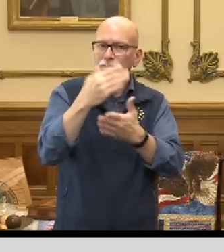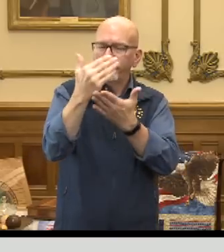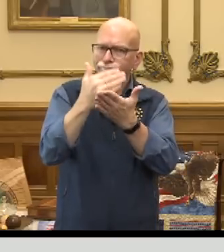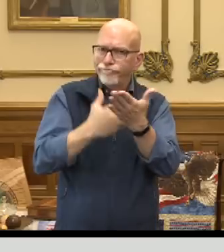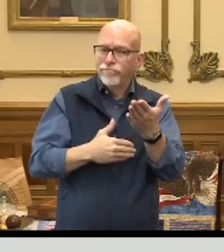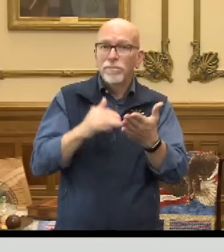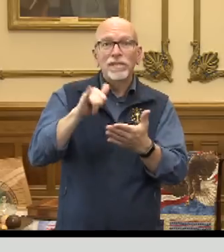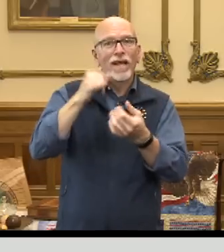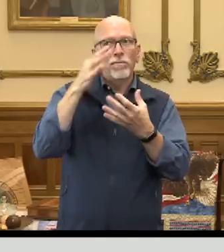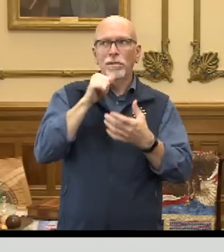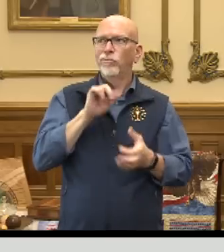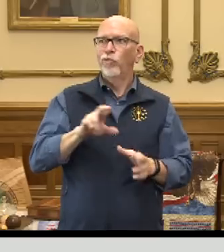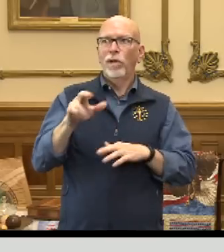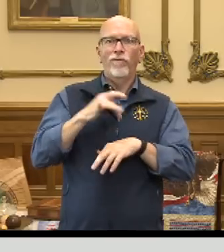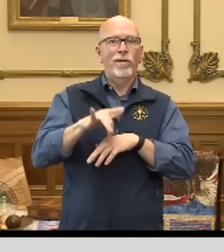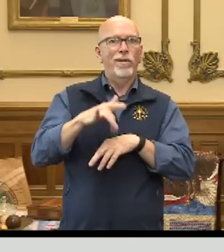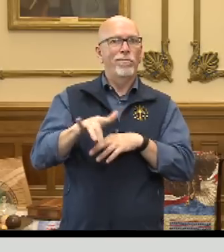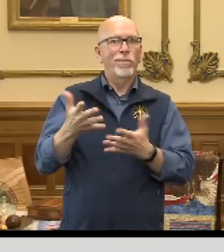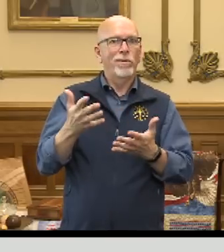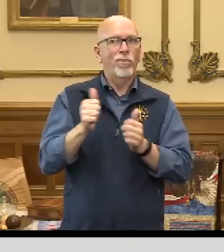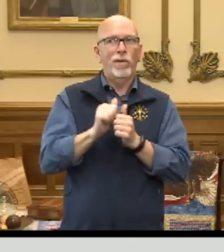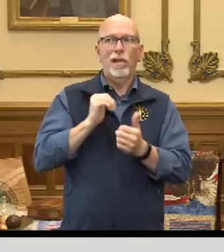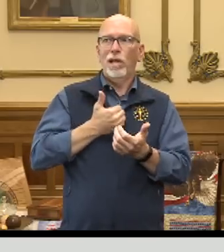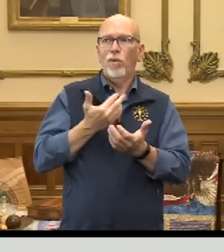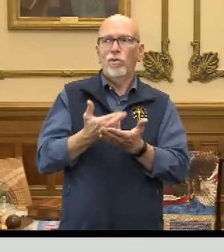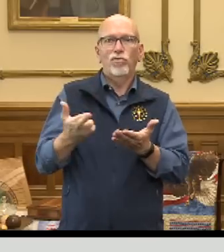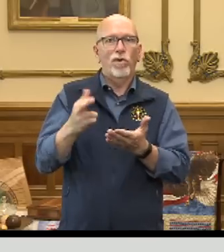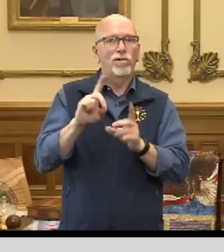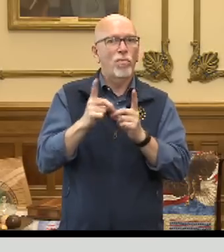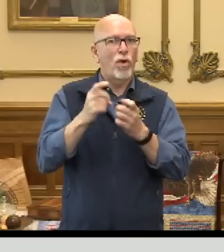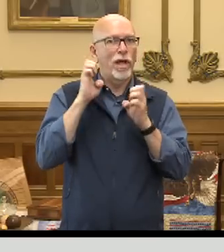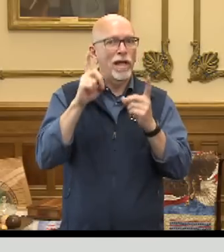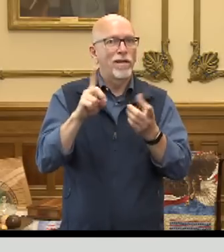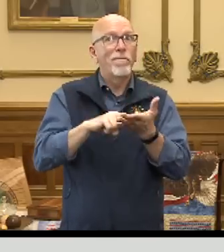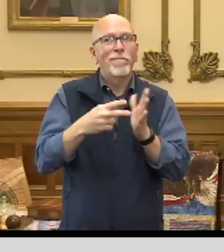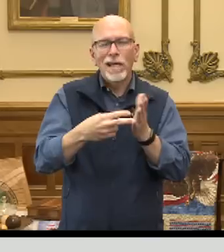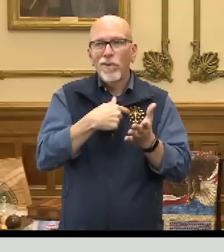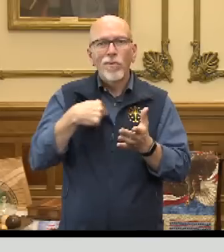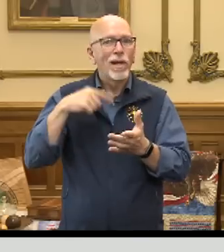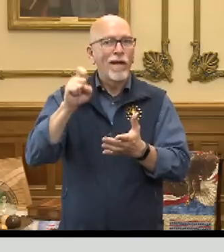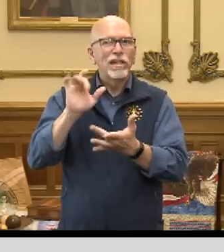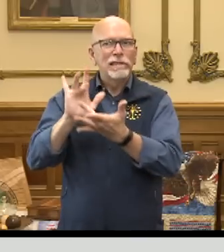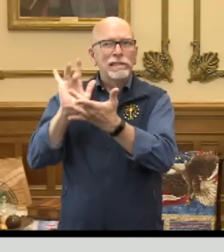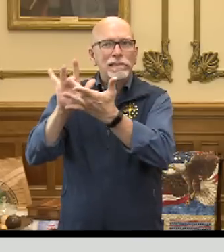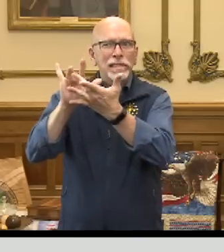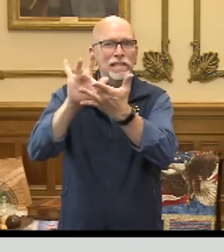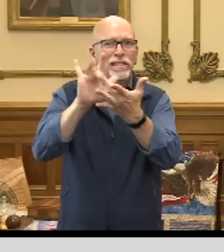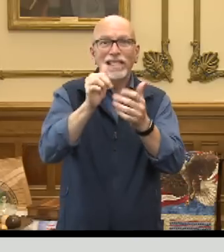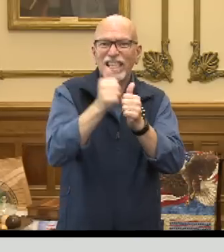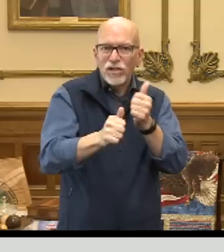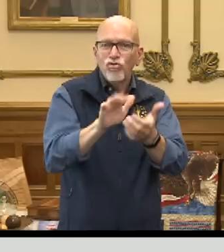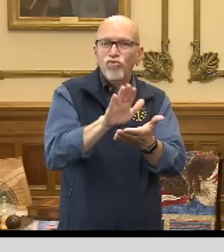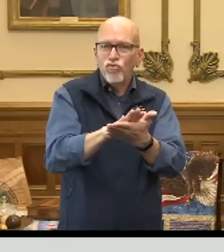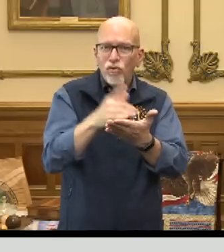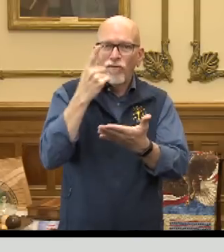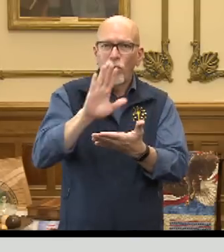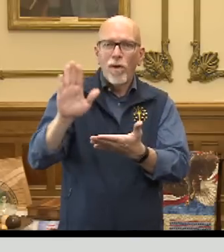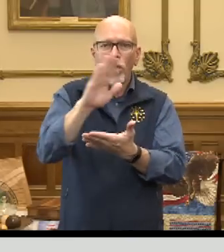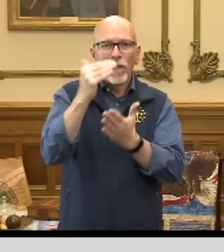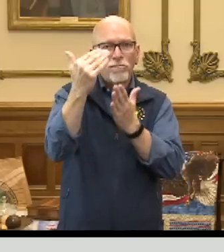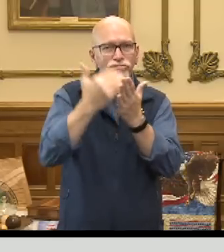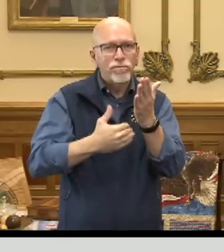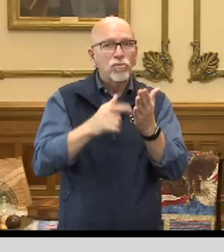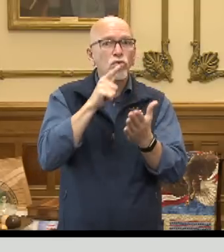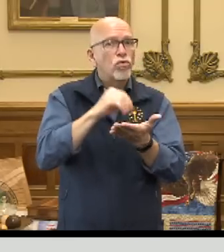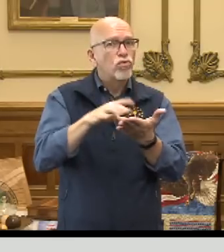information was not readily available within existing resources at the Department of Education, which meant we needed to contact each and every school for their latest roster of